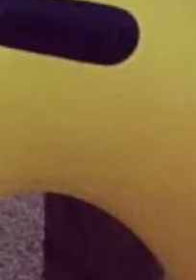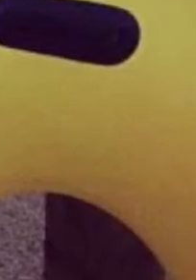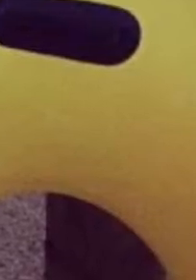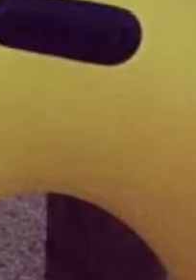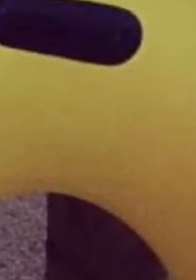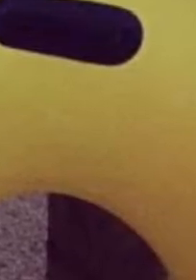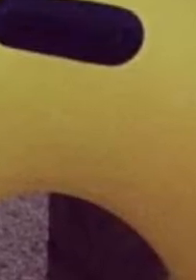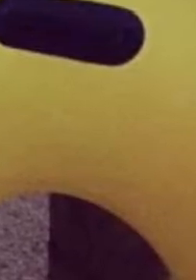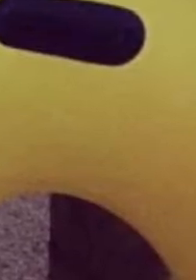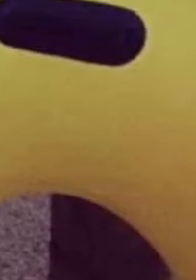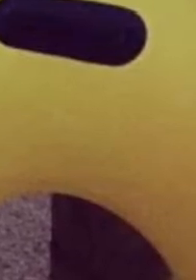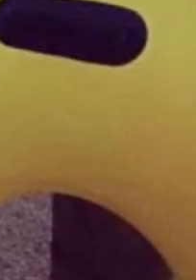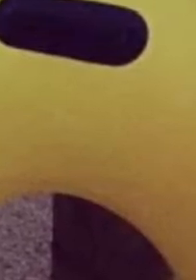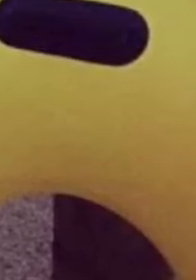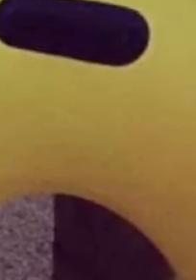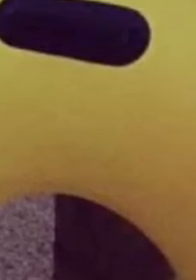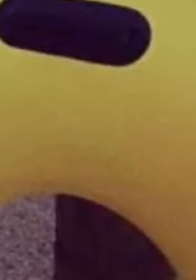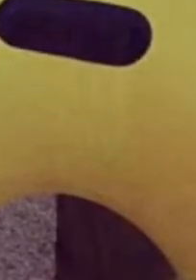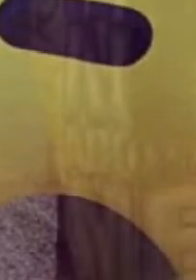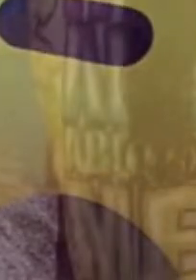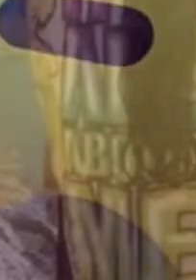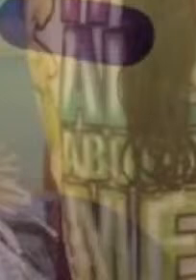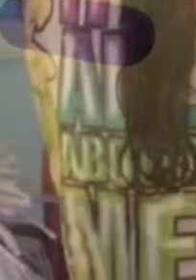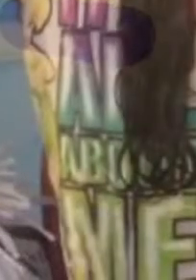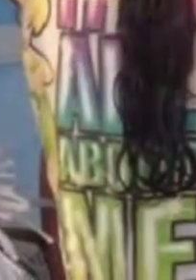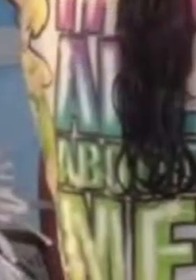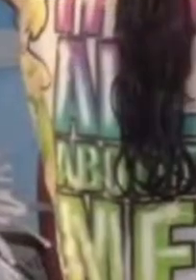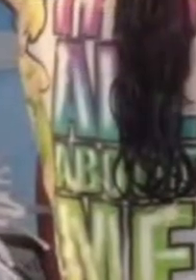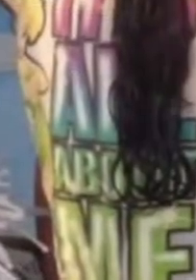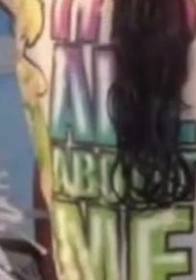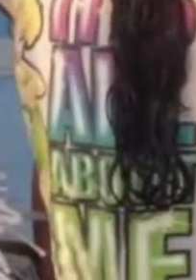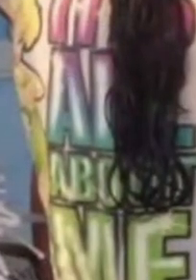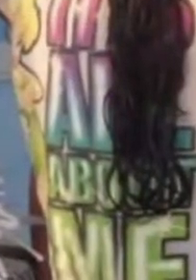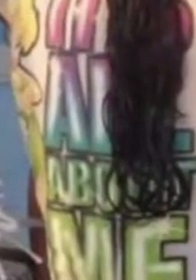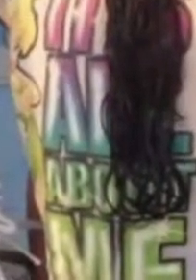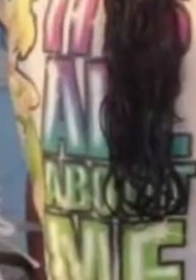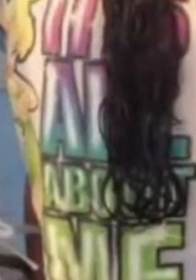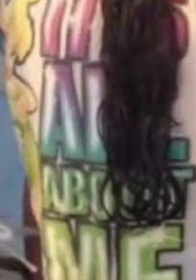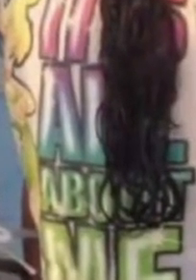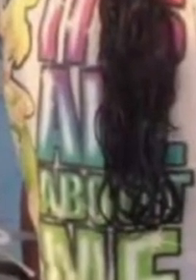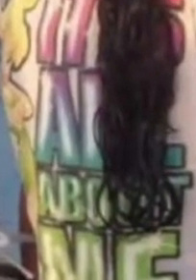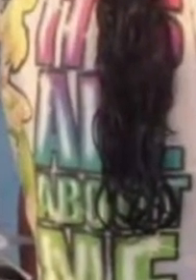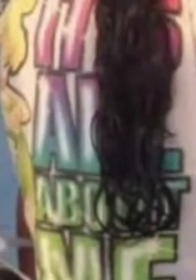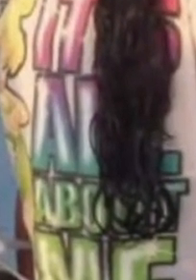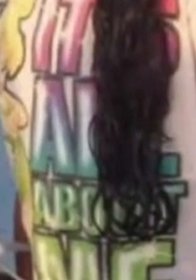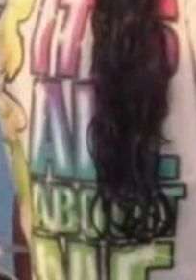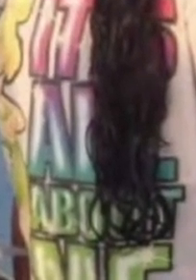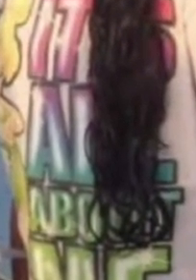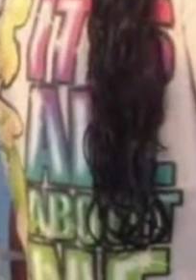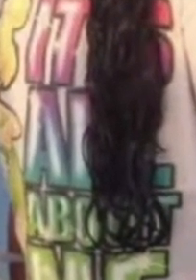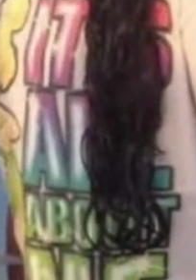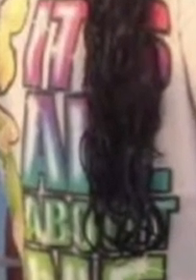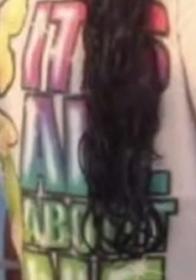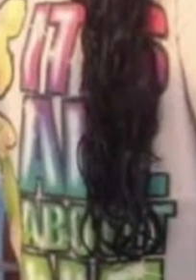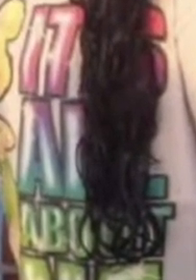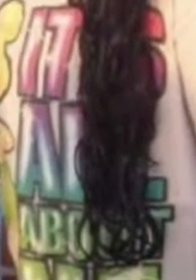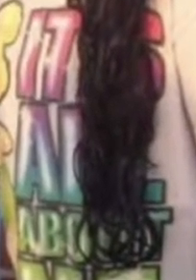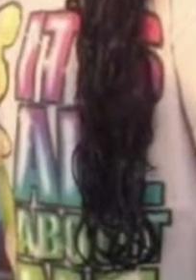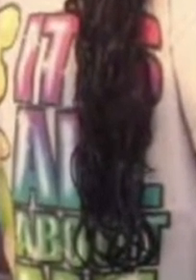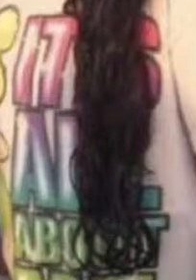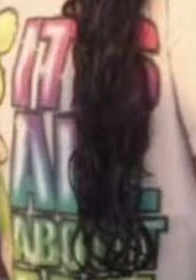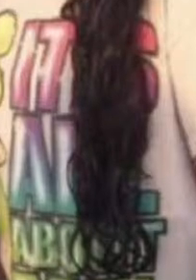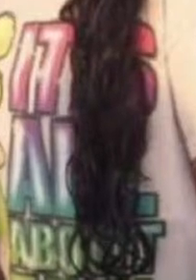10 years. Let me know when it's time to come back. Maybe when your life is on track and you don't have to